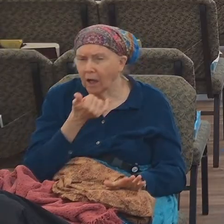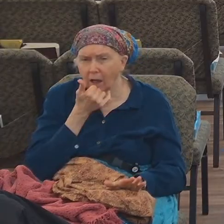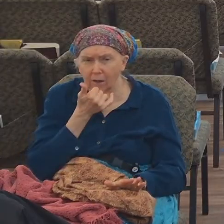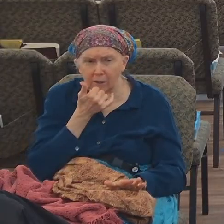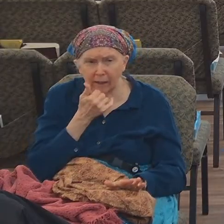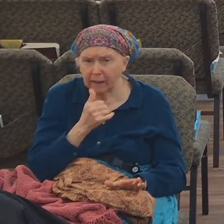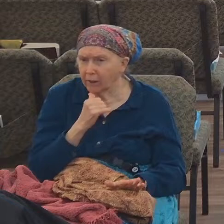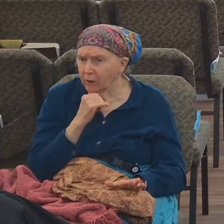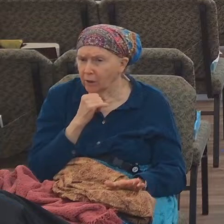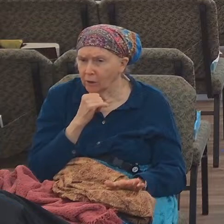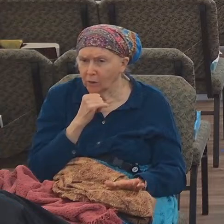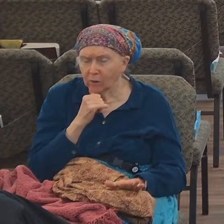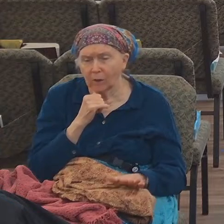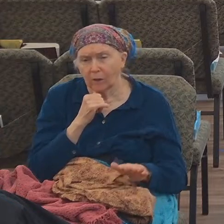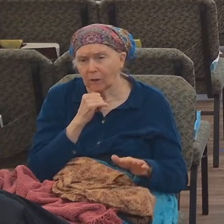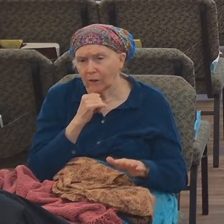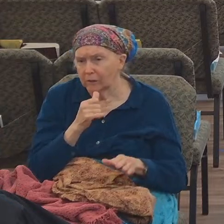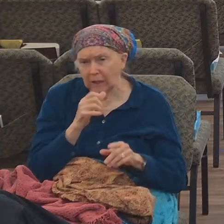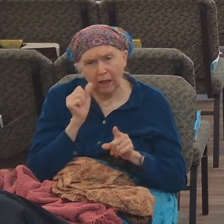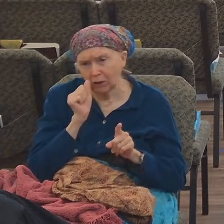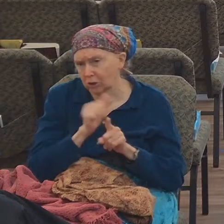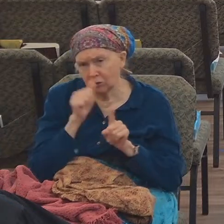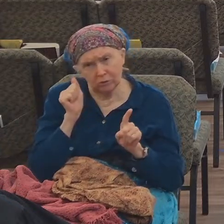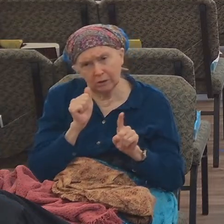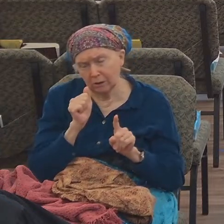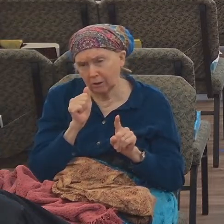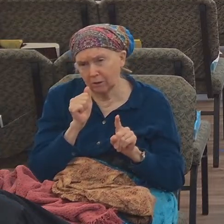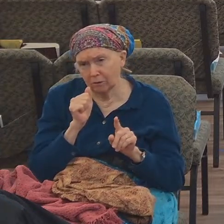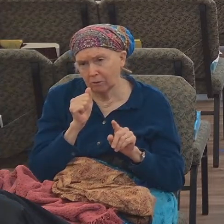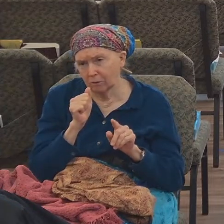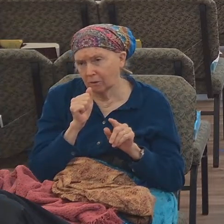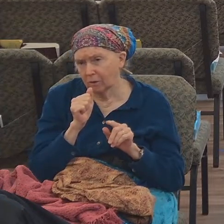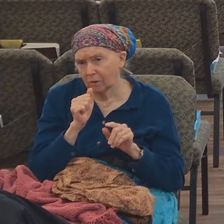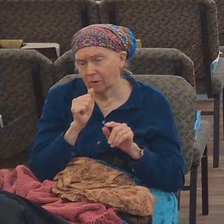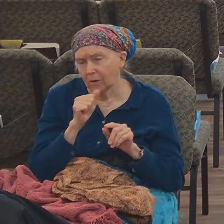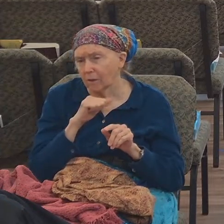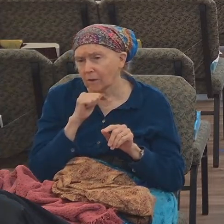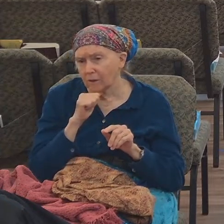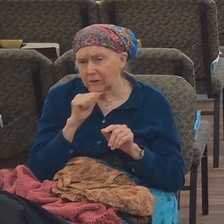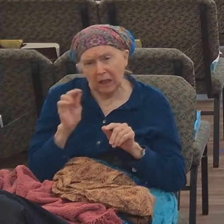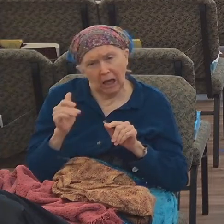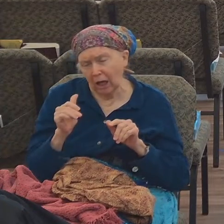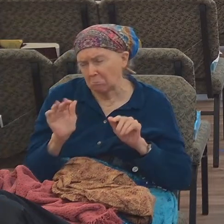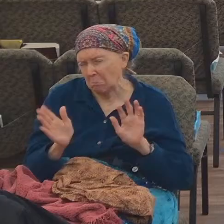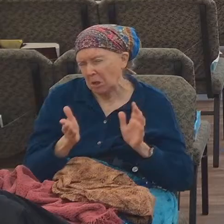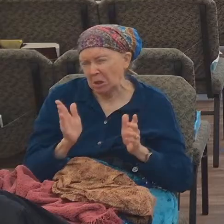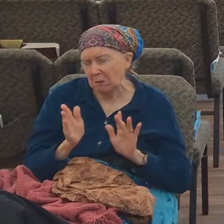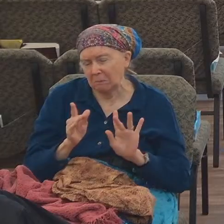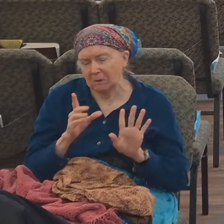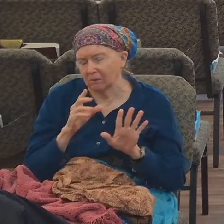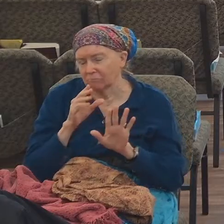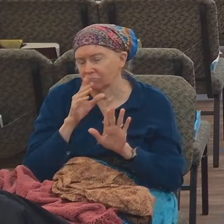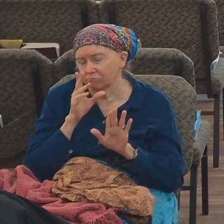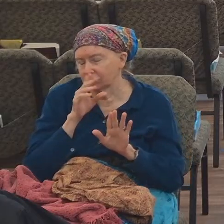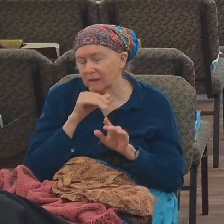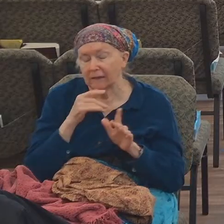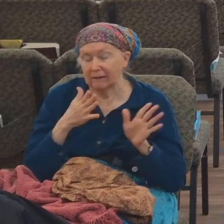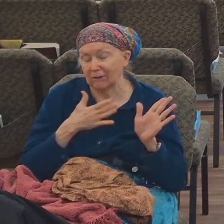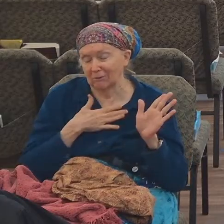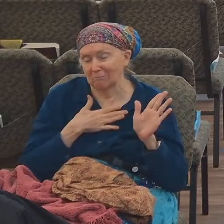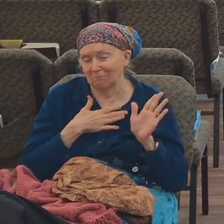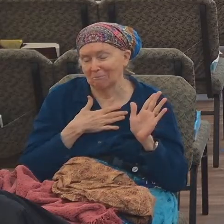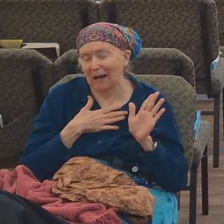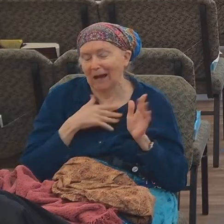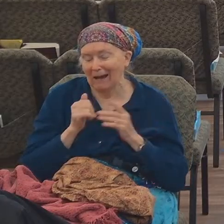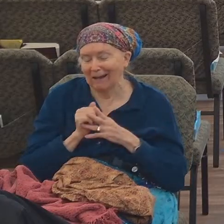or deceit. He says our message was not manipulation. Okay, this is Adam's paraphrase.